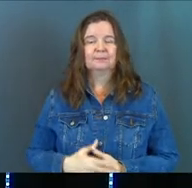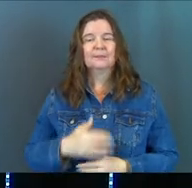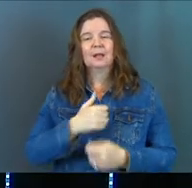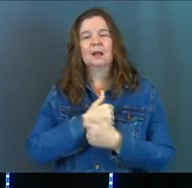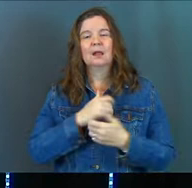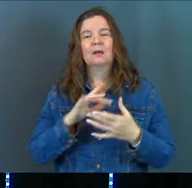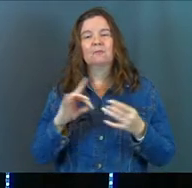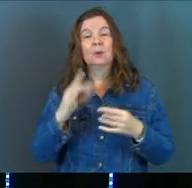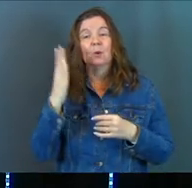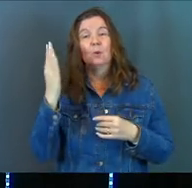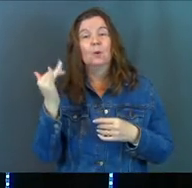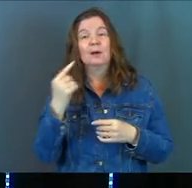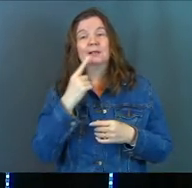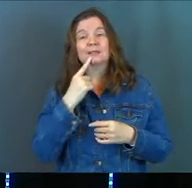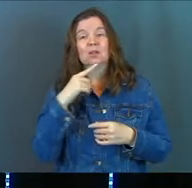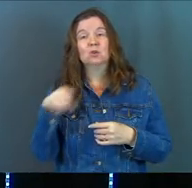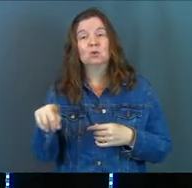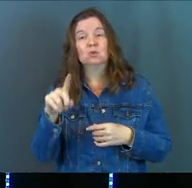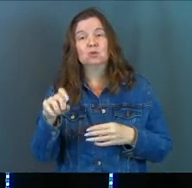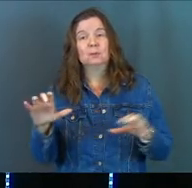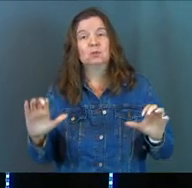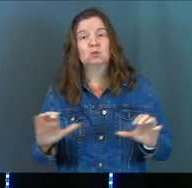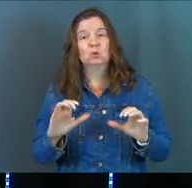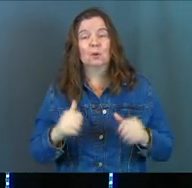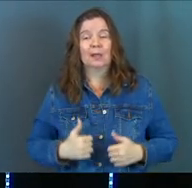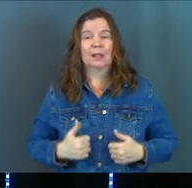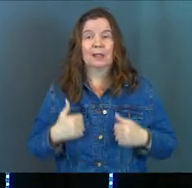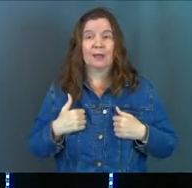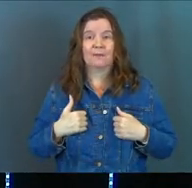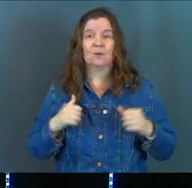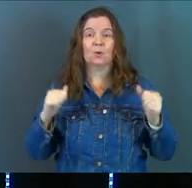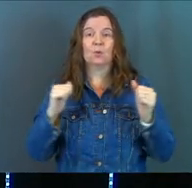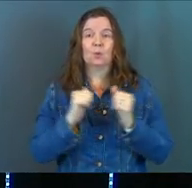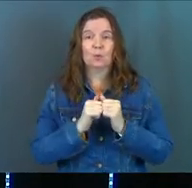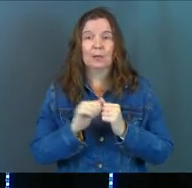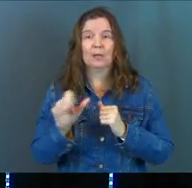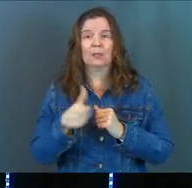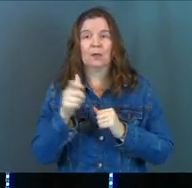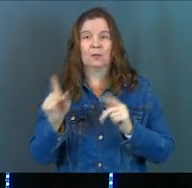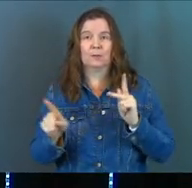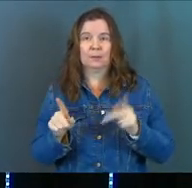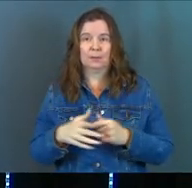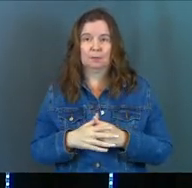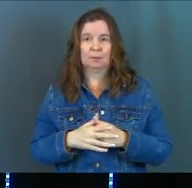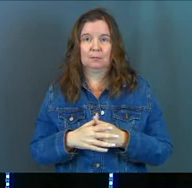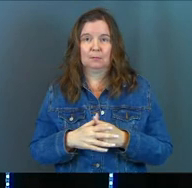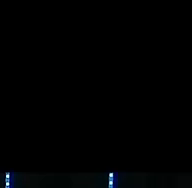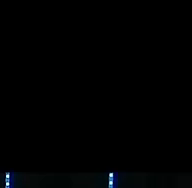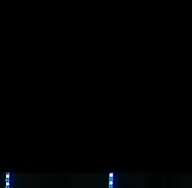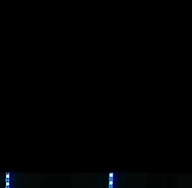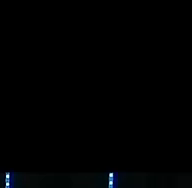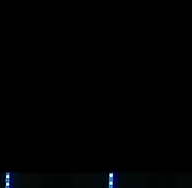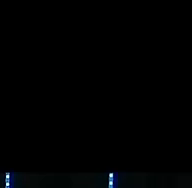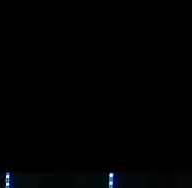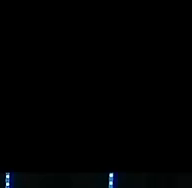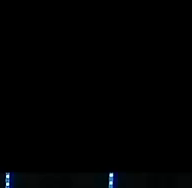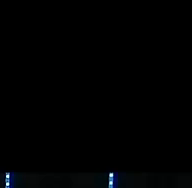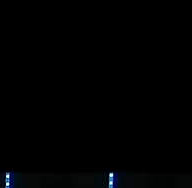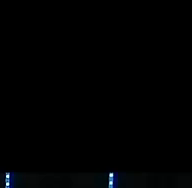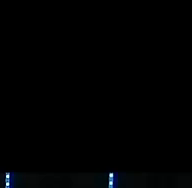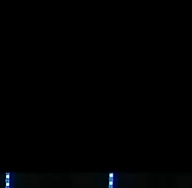I love this passage because it says, you should be doing life with other people. Are you doing life with other